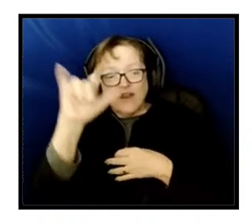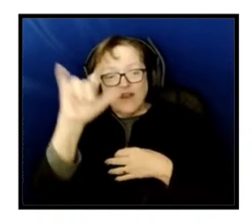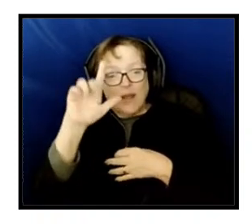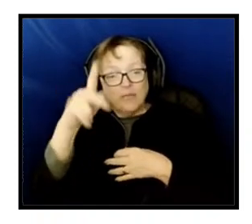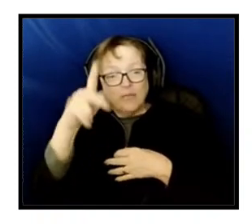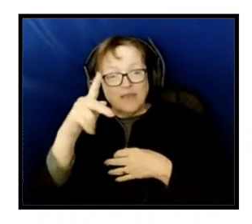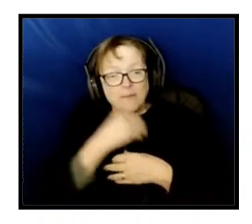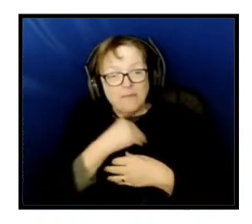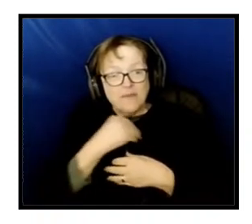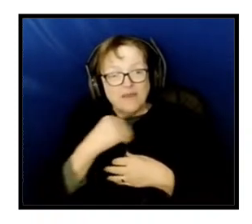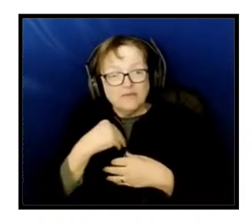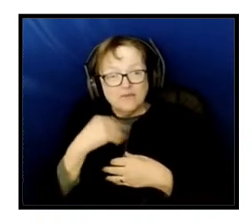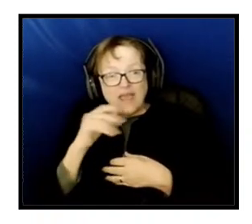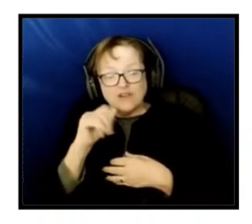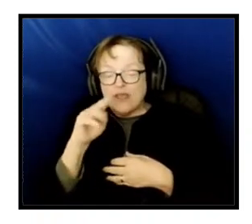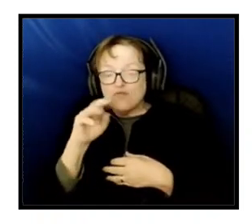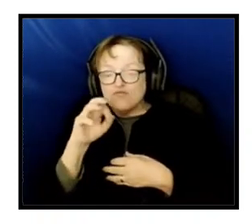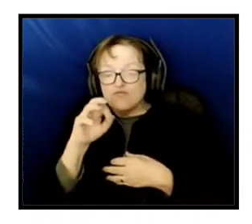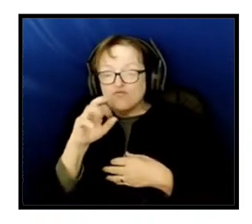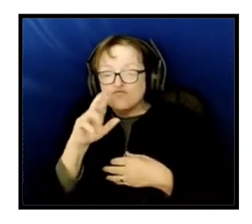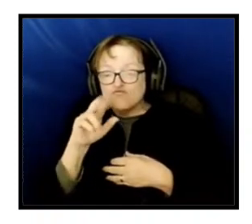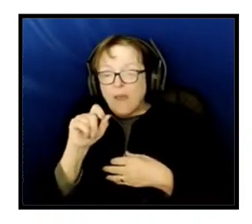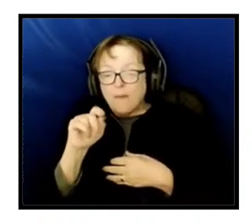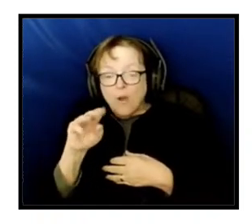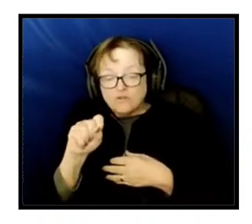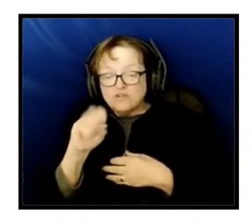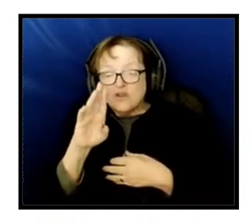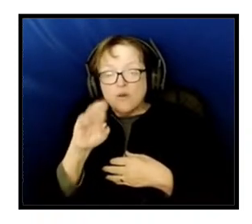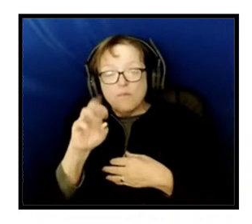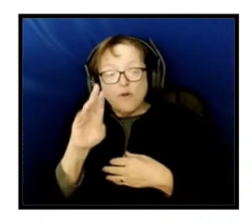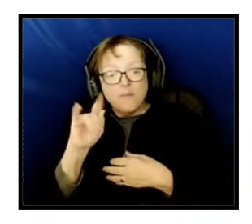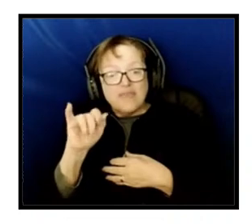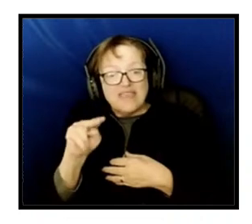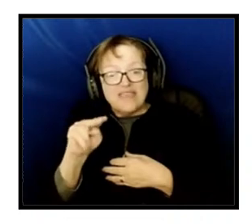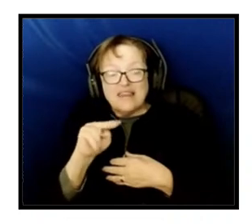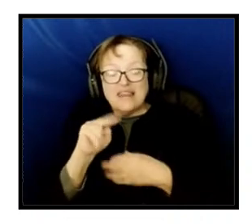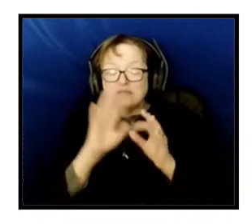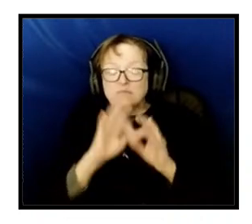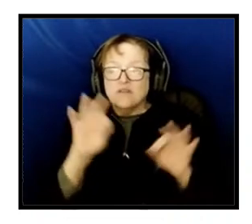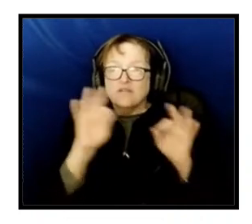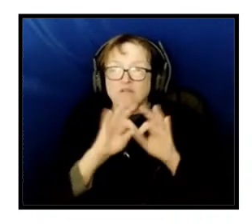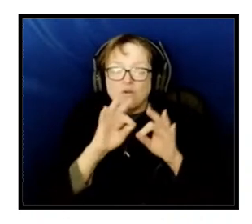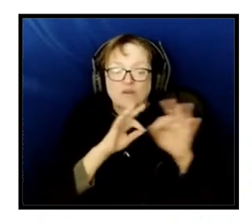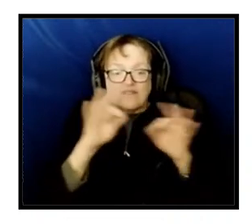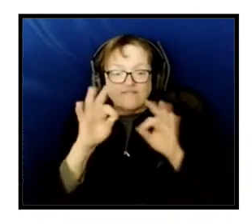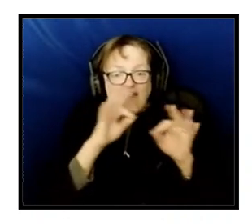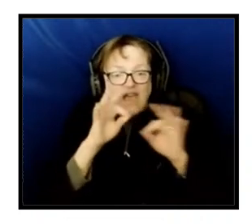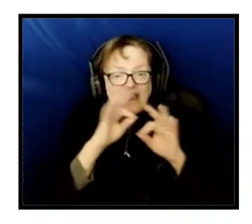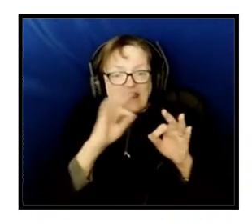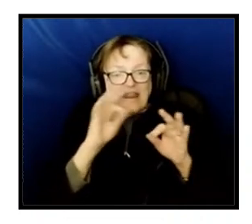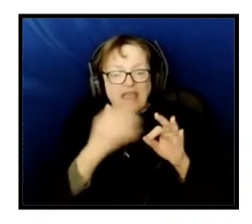Ramos Fermin. He has been instrumental in shaping and defining our Create Change program,